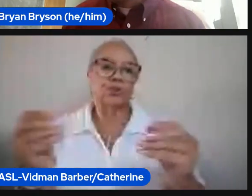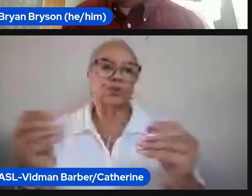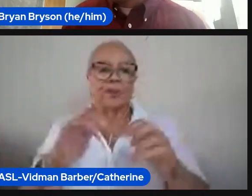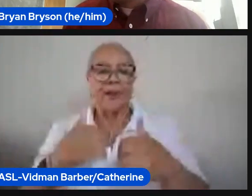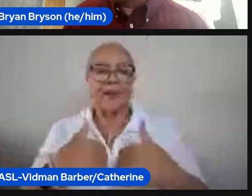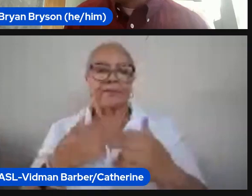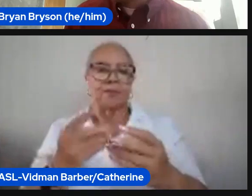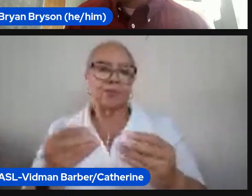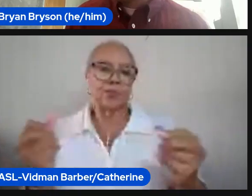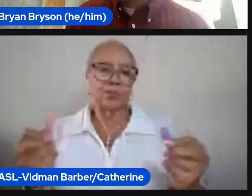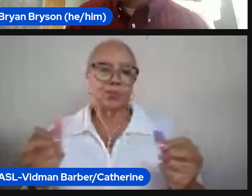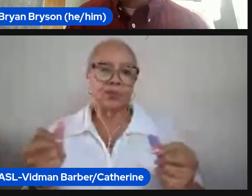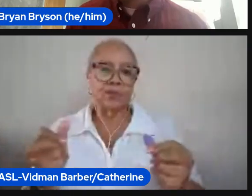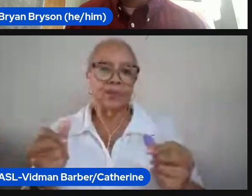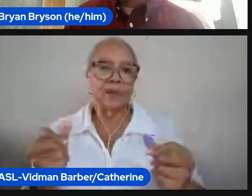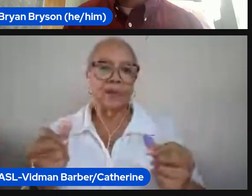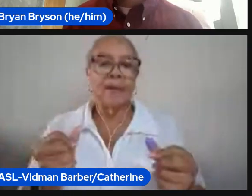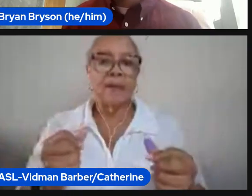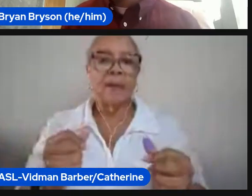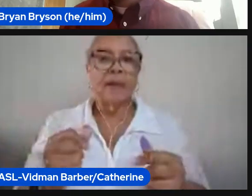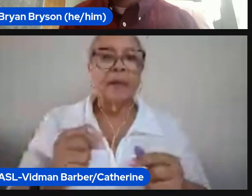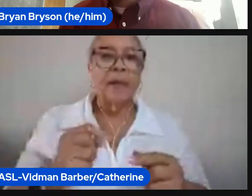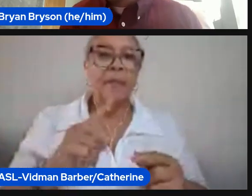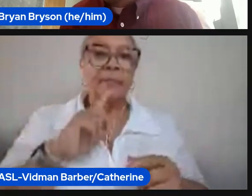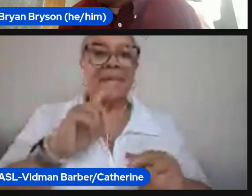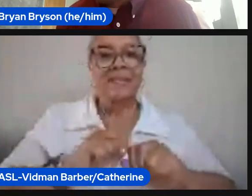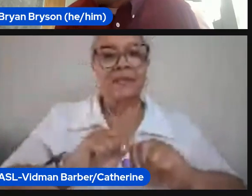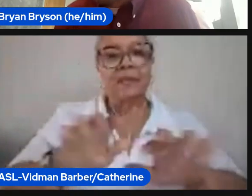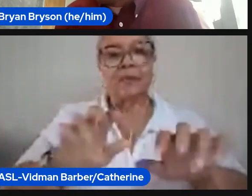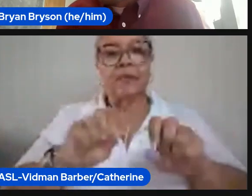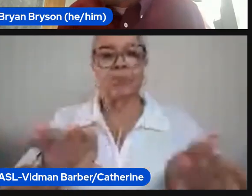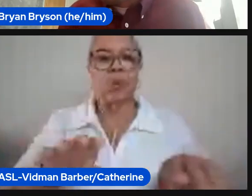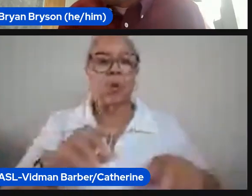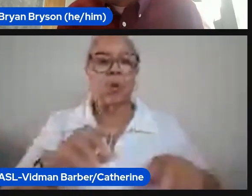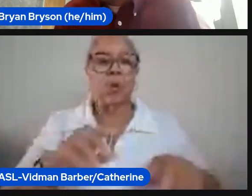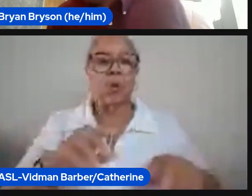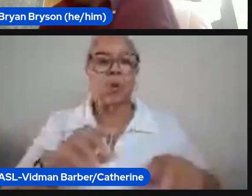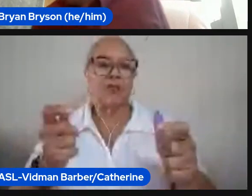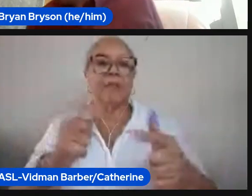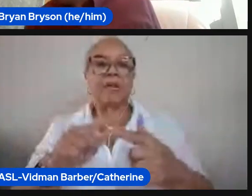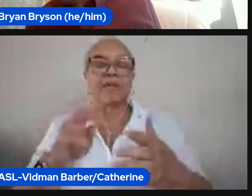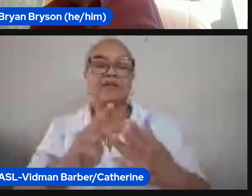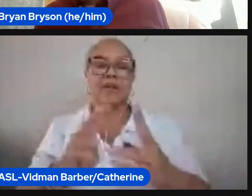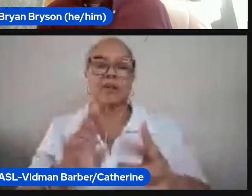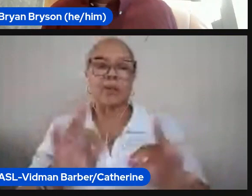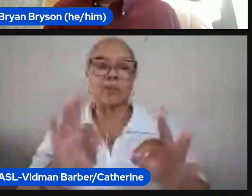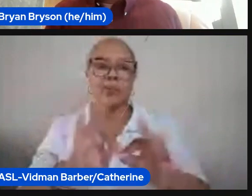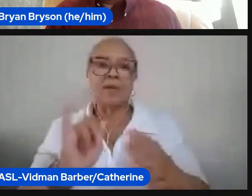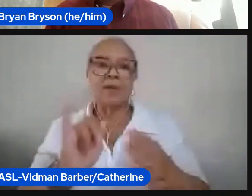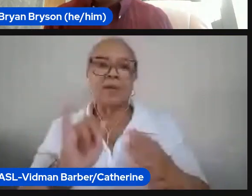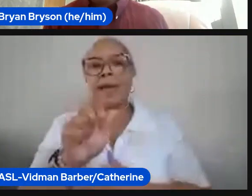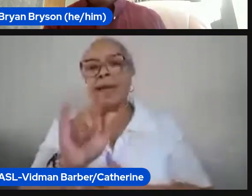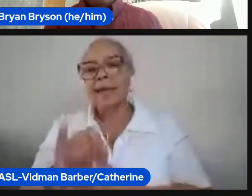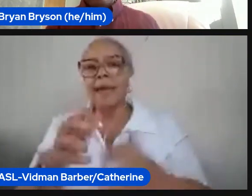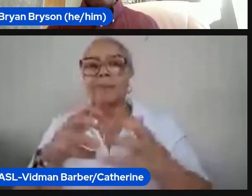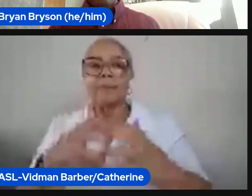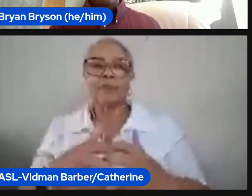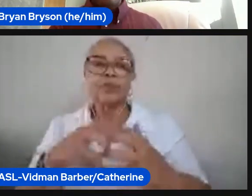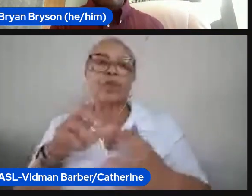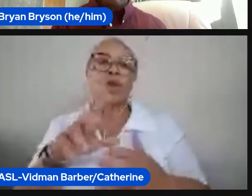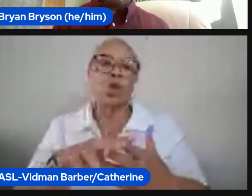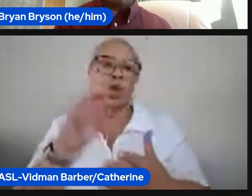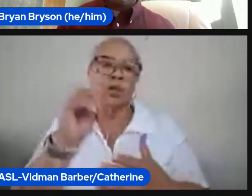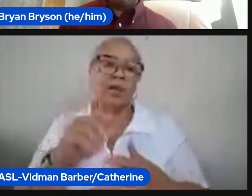solutions being deployed rapidly as well. And this is really important. AI and machine learning, they're powerful tools